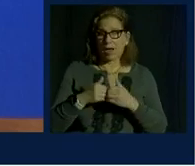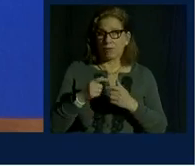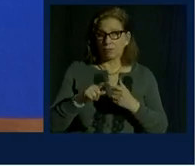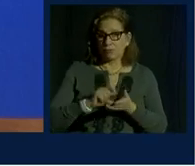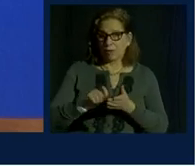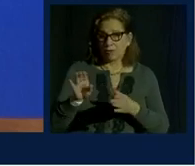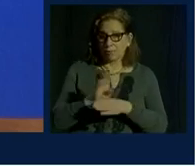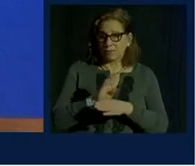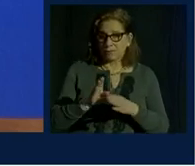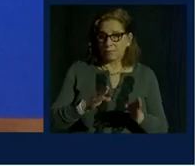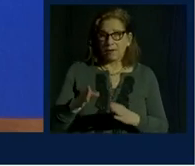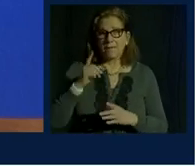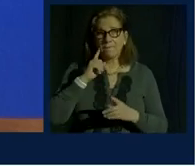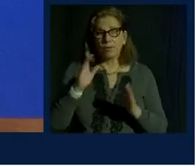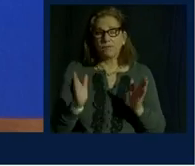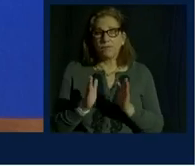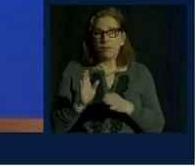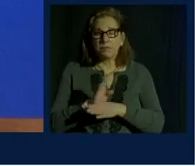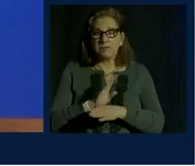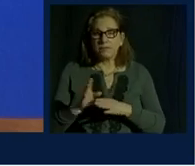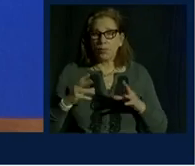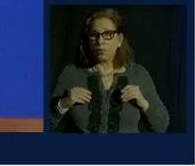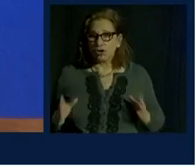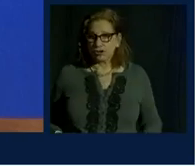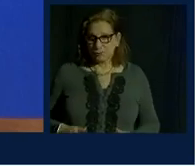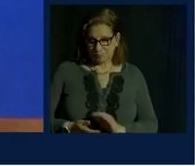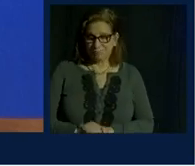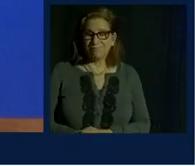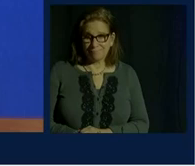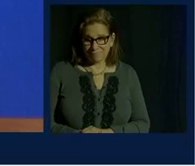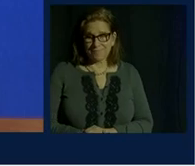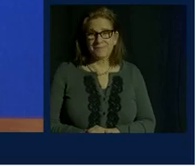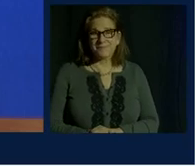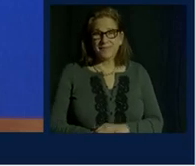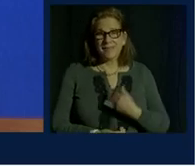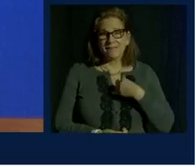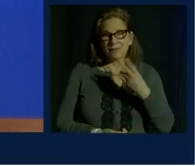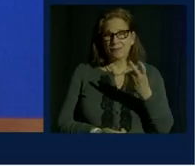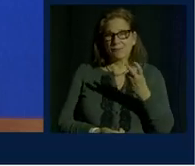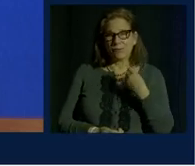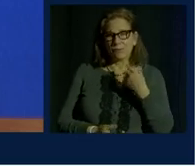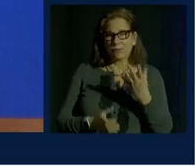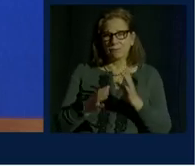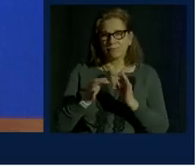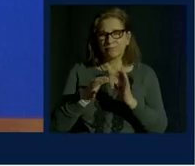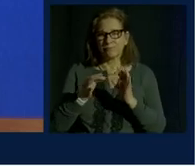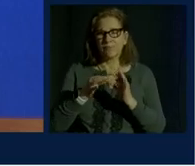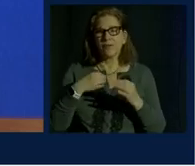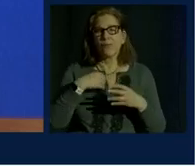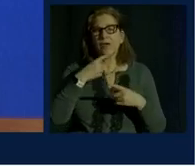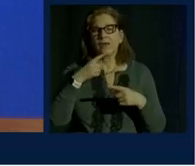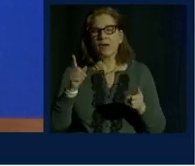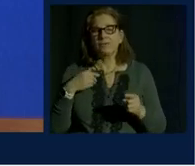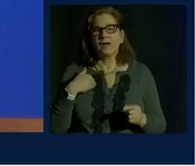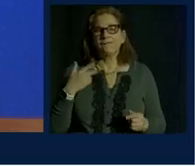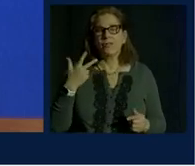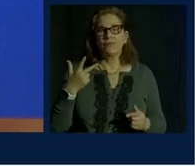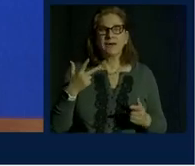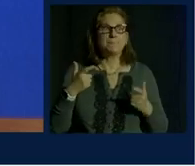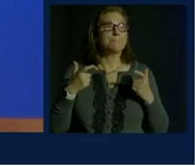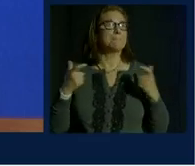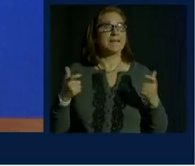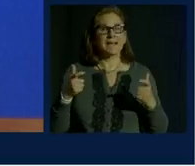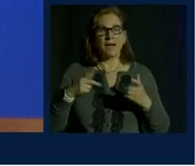small businesses. And just two more. I also like to announce that we have 3 major projects going